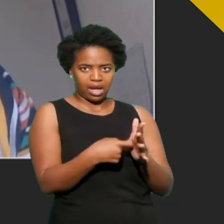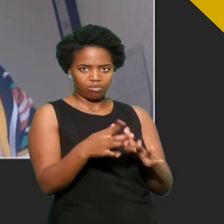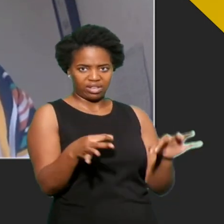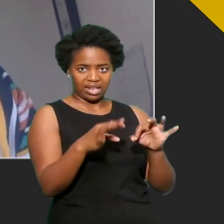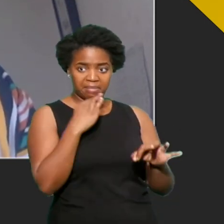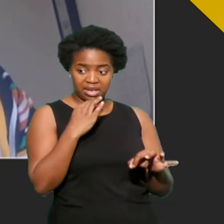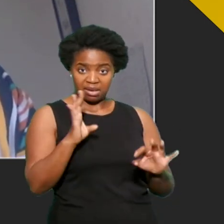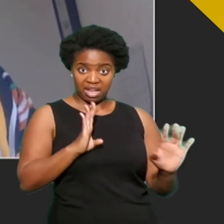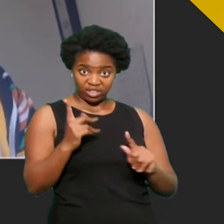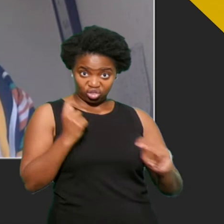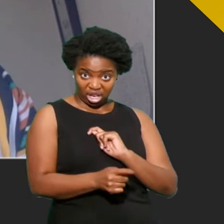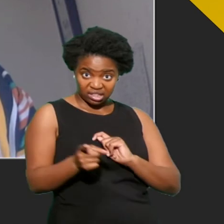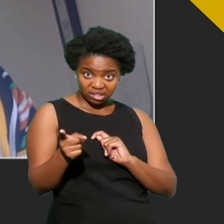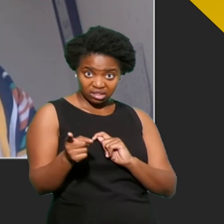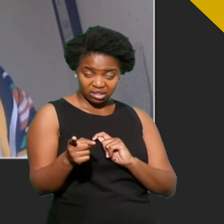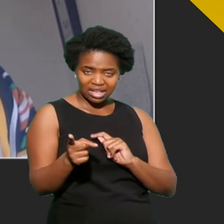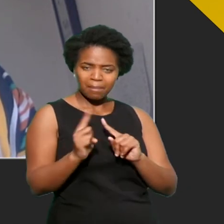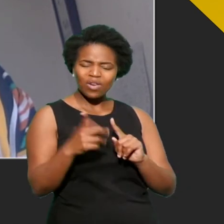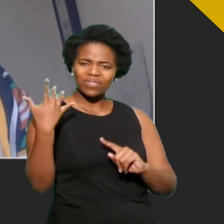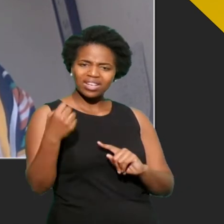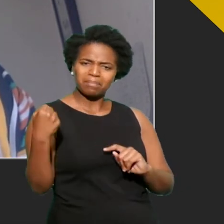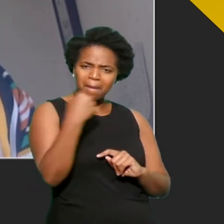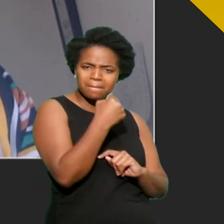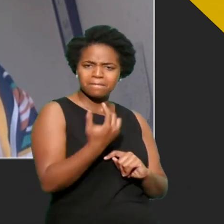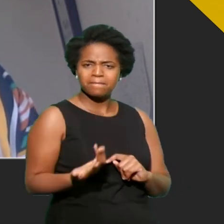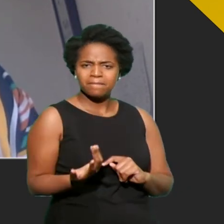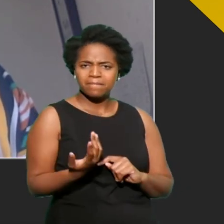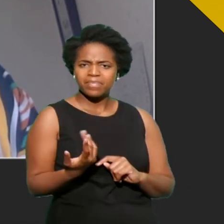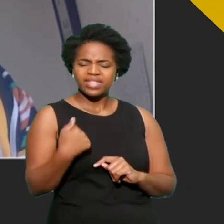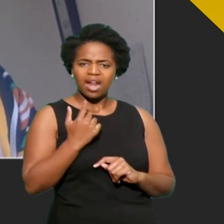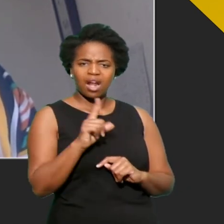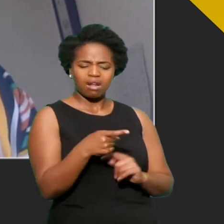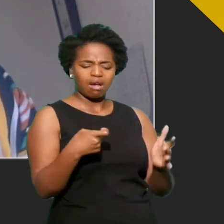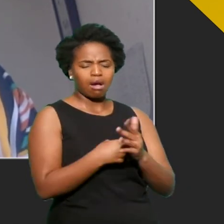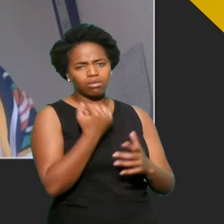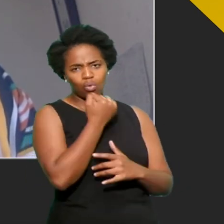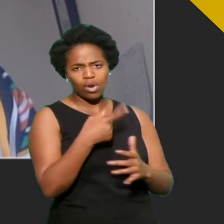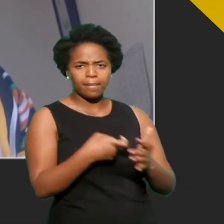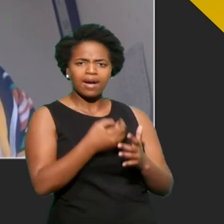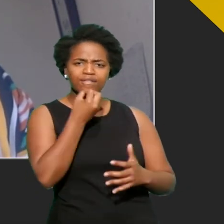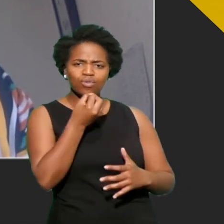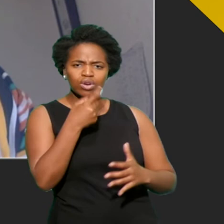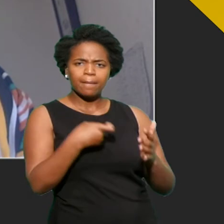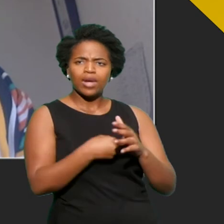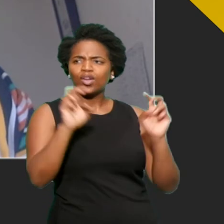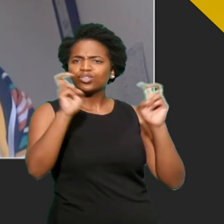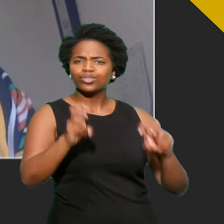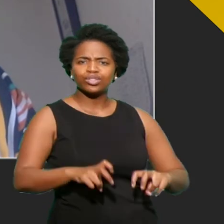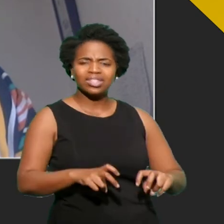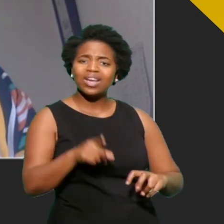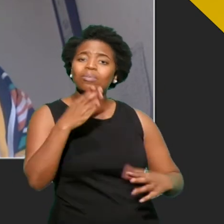not behavior modification. When a person comes back and they buy you gifts and they do the groceries and they pay for the electricity, that's